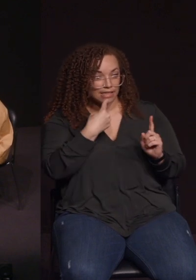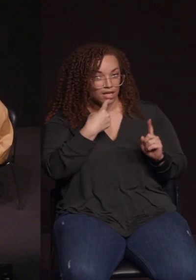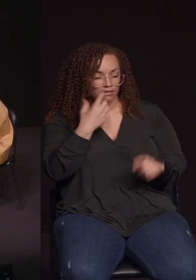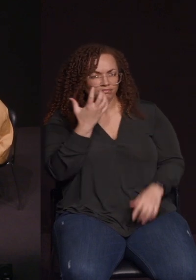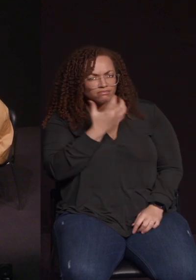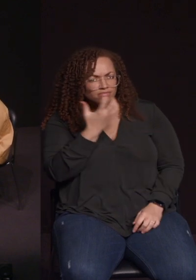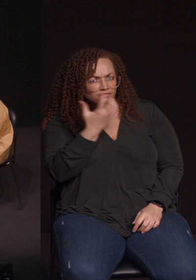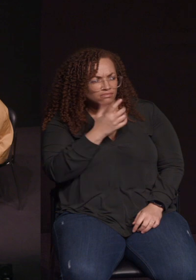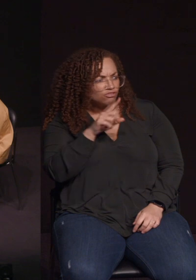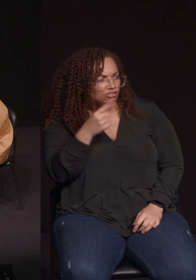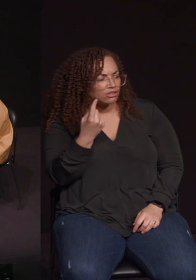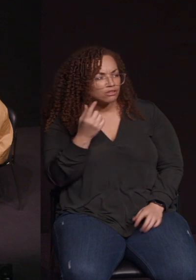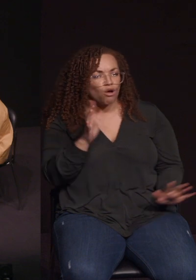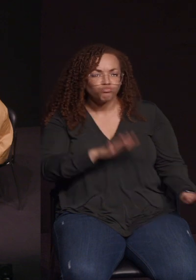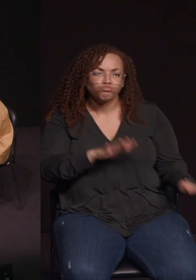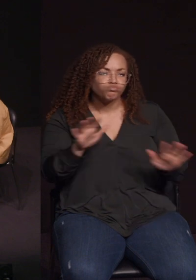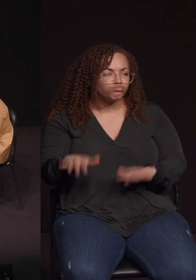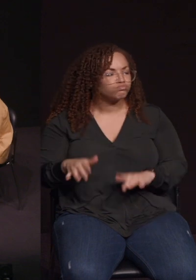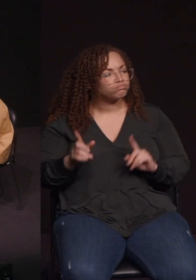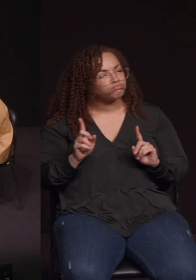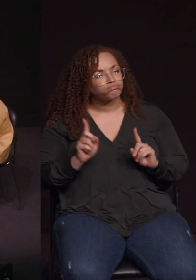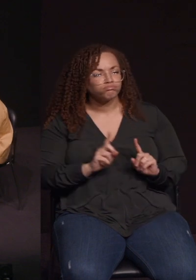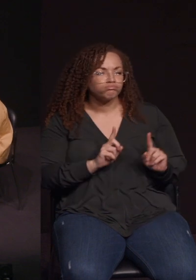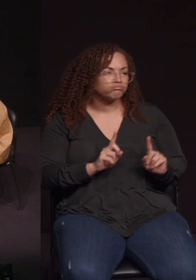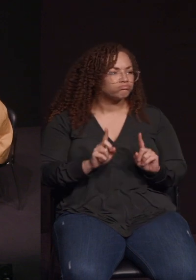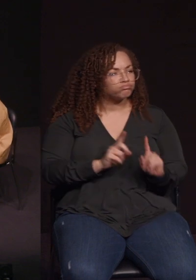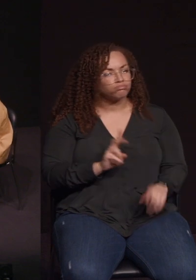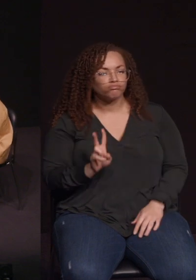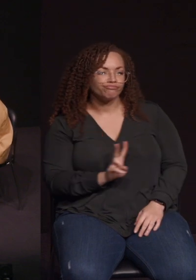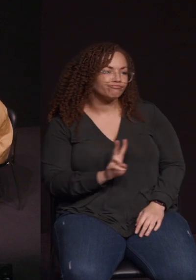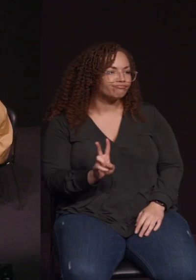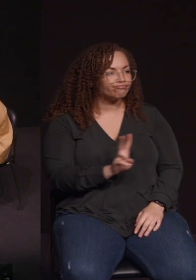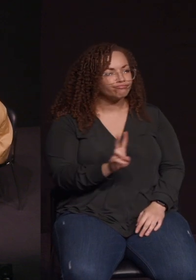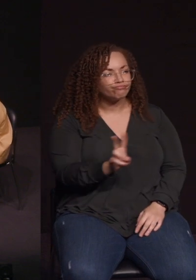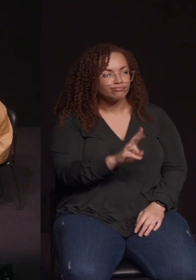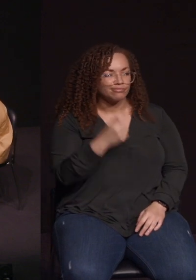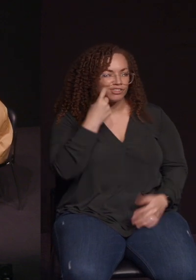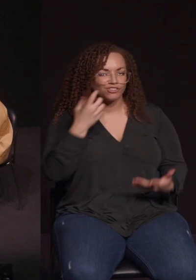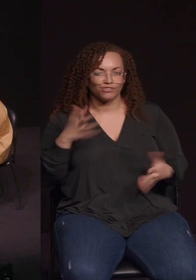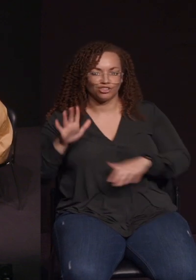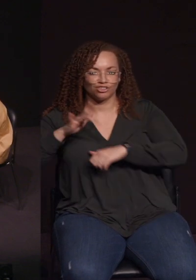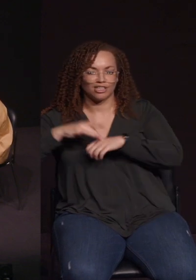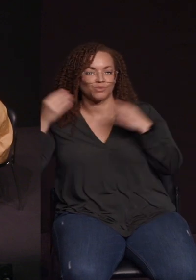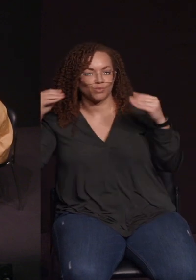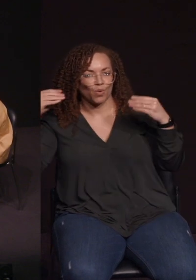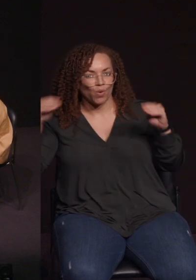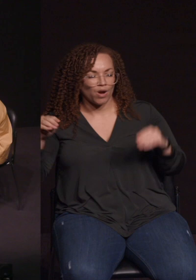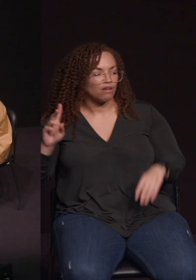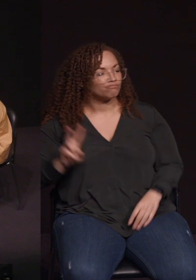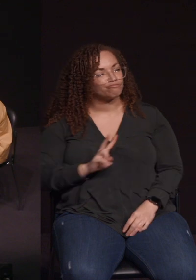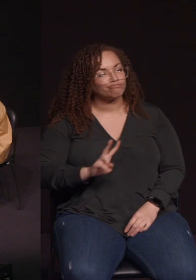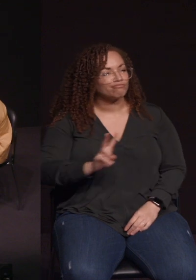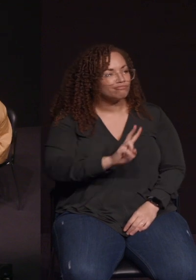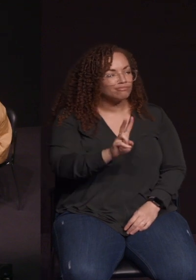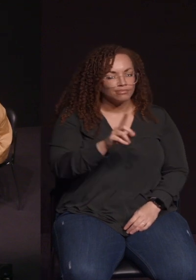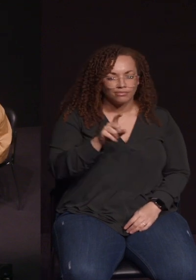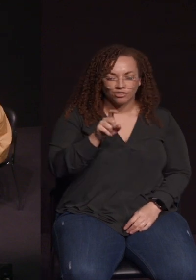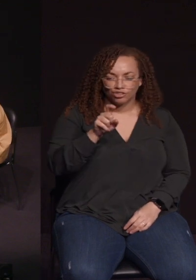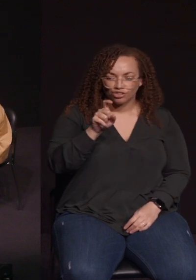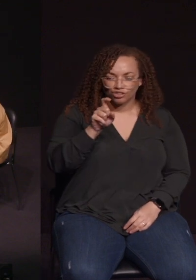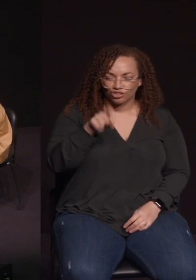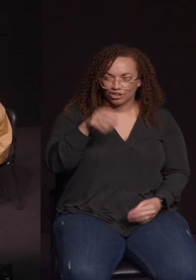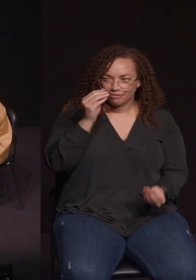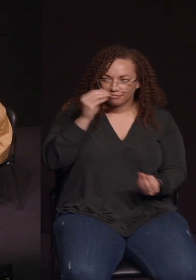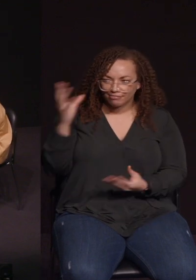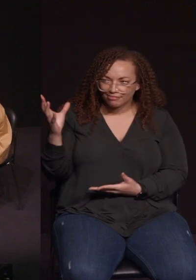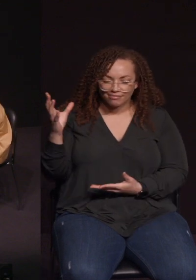from the store, chilling, kicking it. And, like, if we wanted to actually be able to chill and kick it and share space with each other, we didn't have enough space over there. We just walked in the